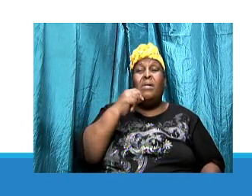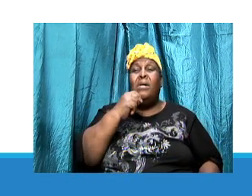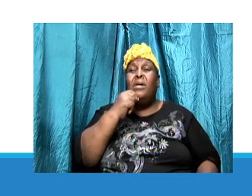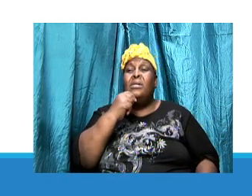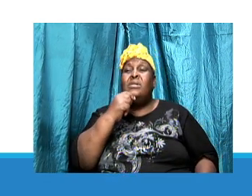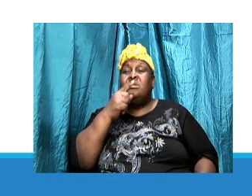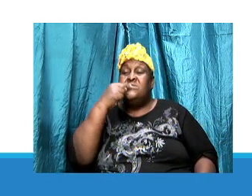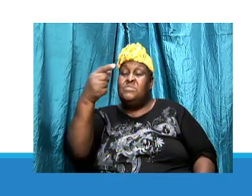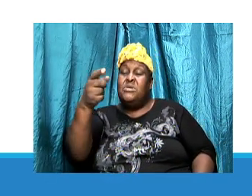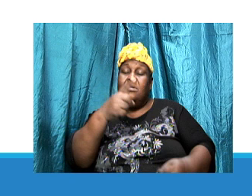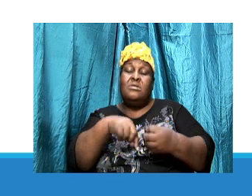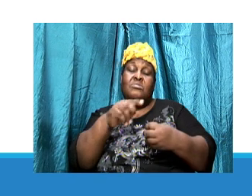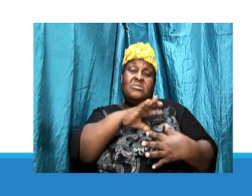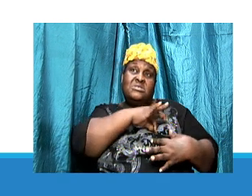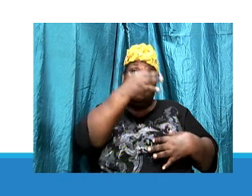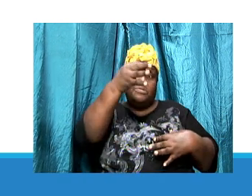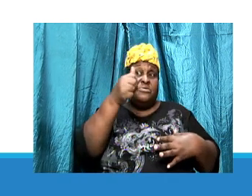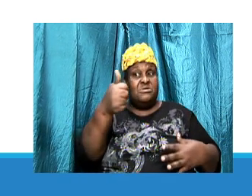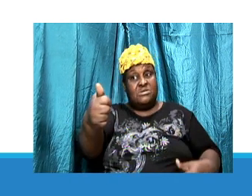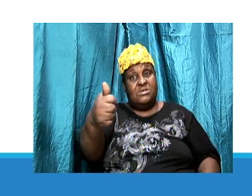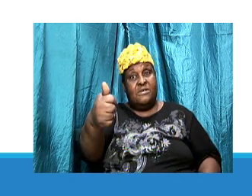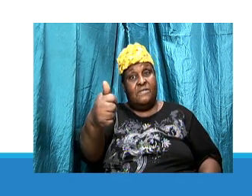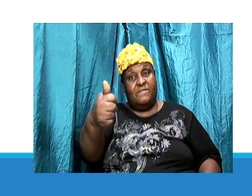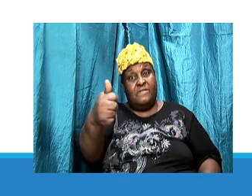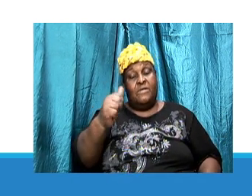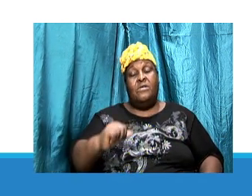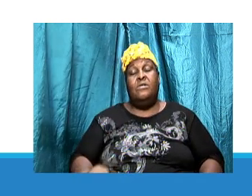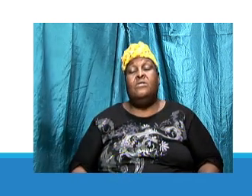itself, that